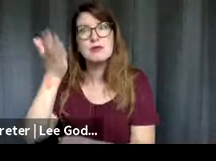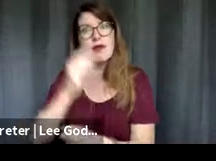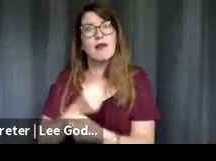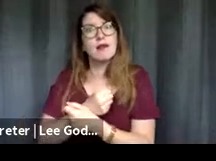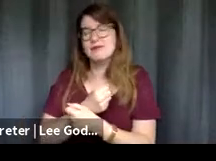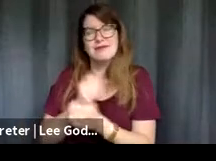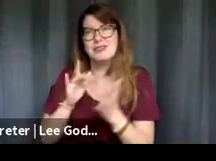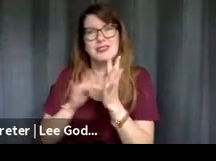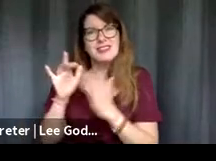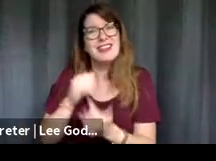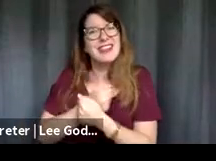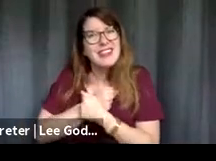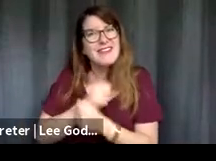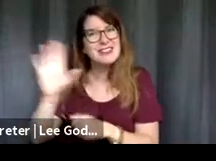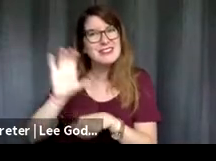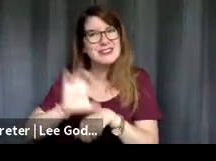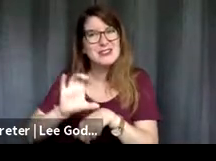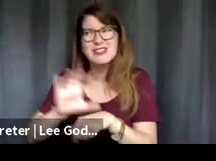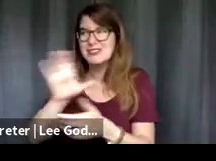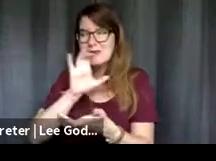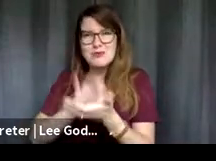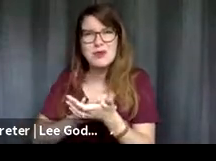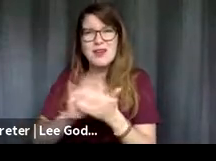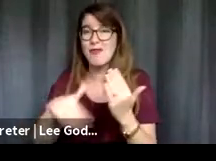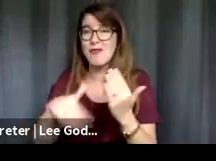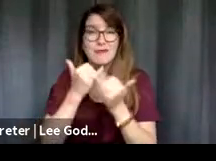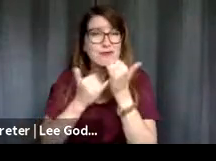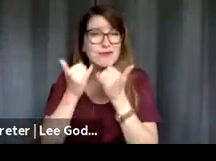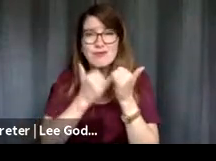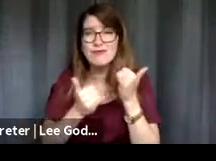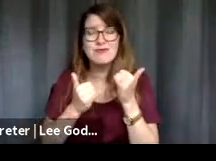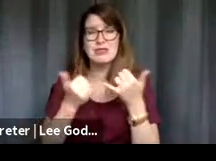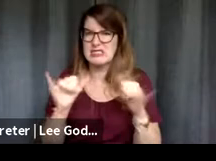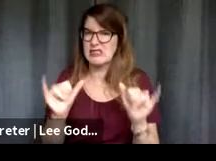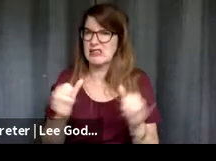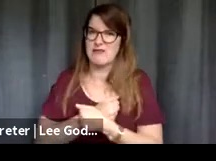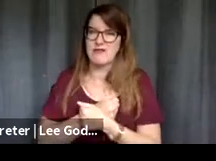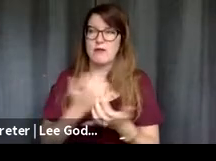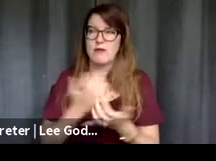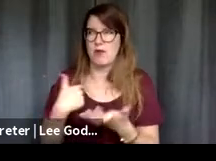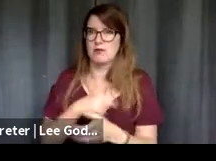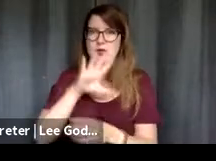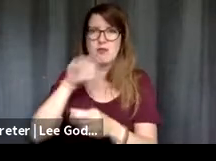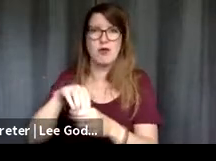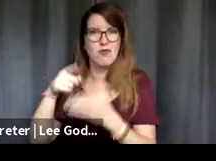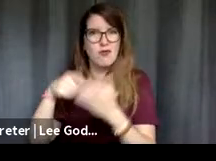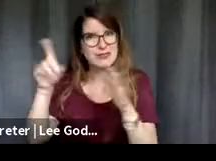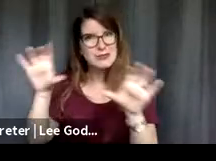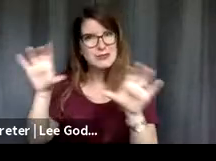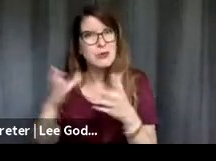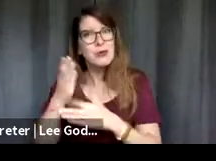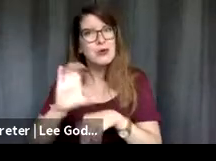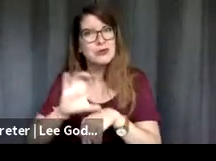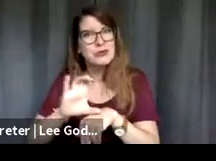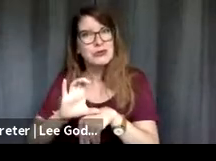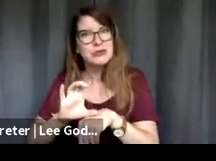his church. It's his bride. He loves her and all her imperfections. And he wants us to be a part of what he's doing through the church to be